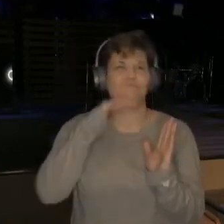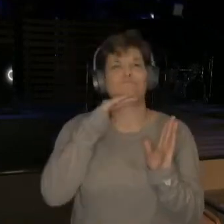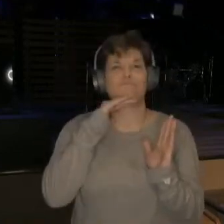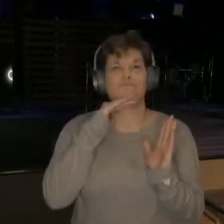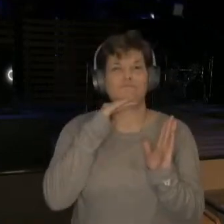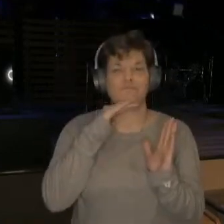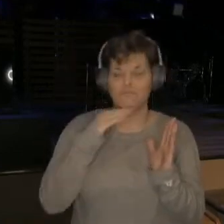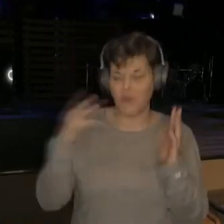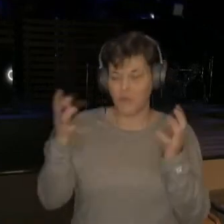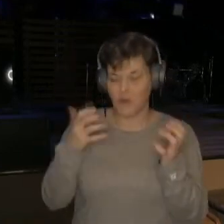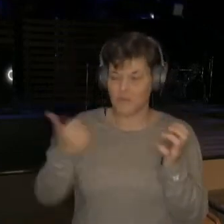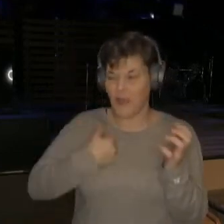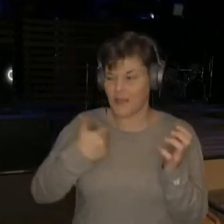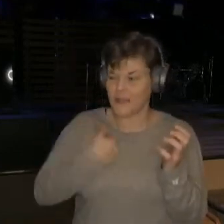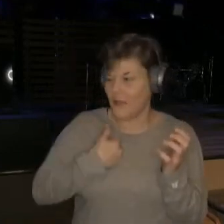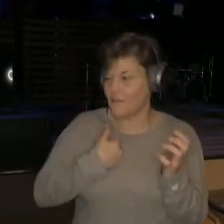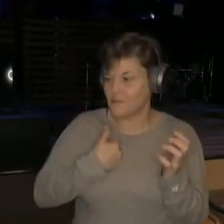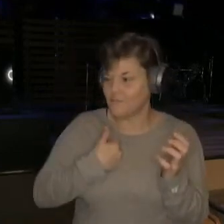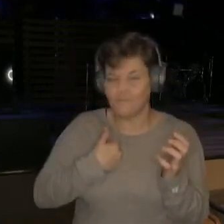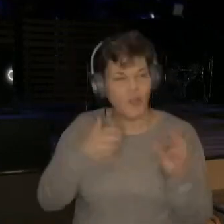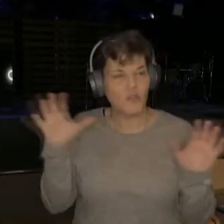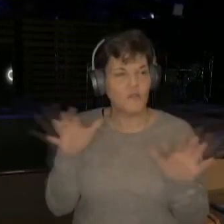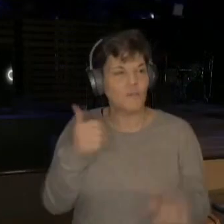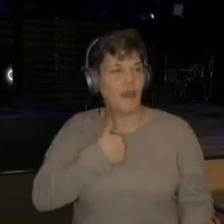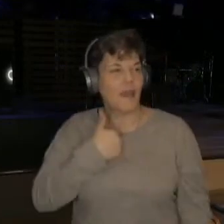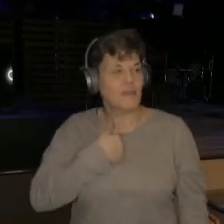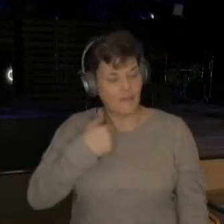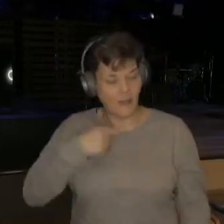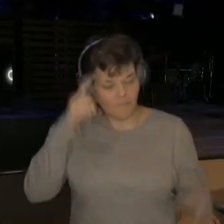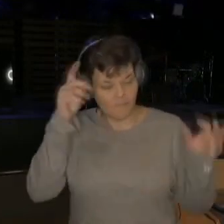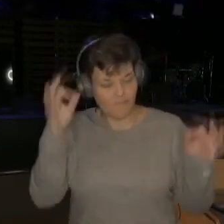He wanted to make his own way and his own decisions.